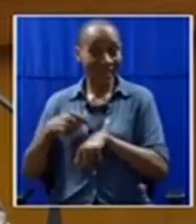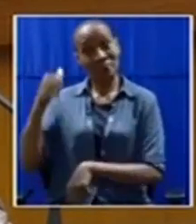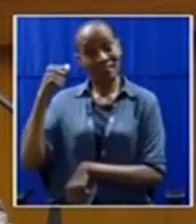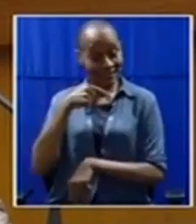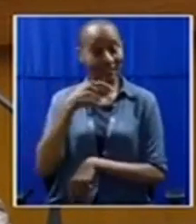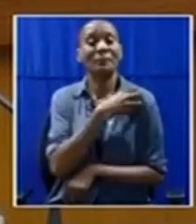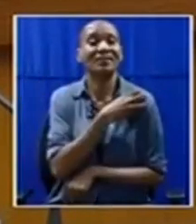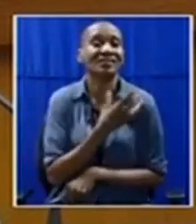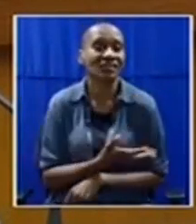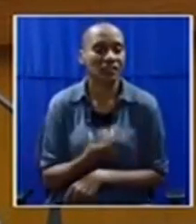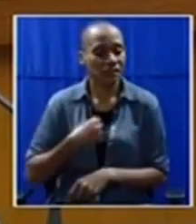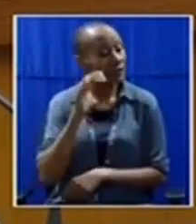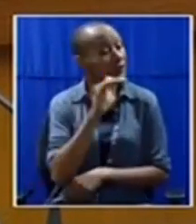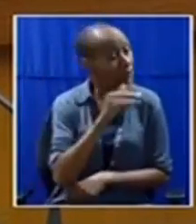him,